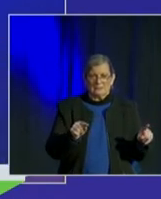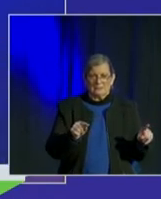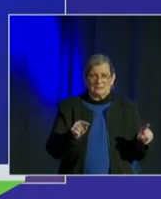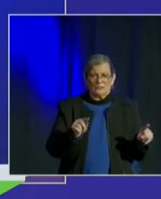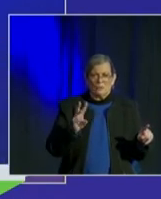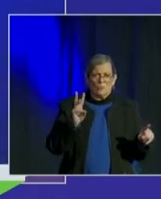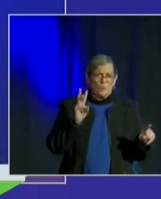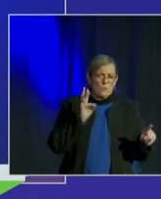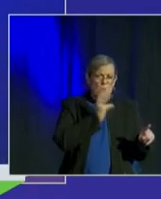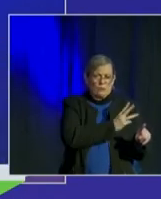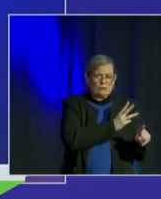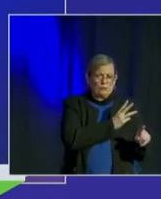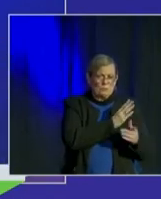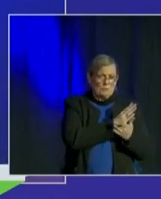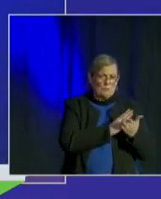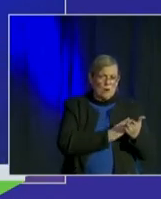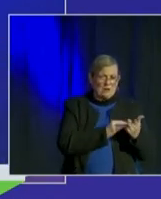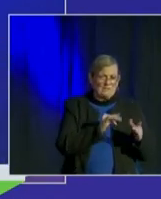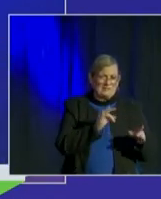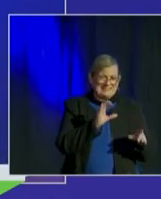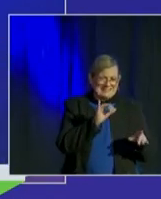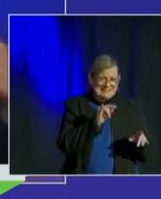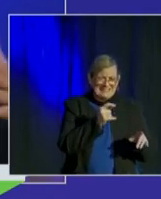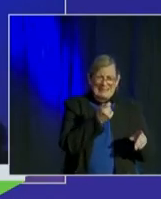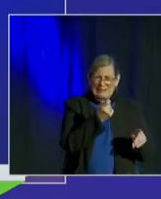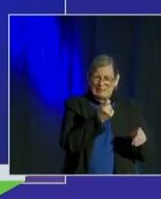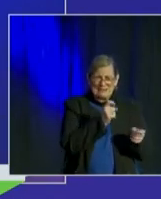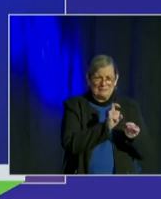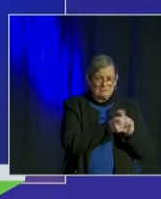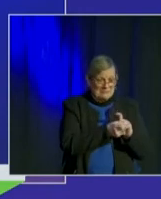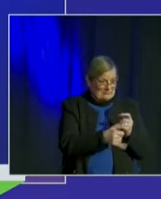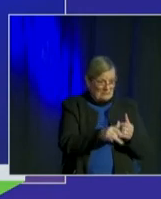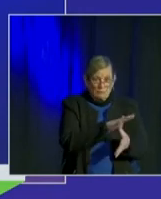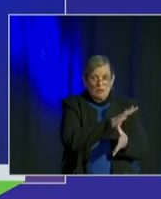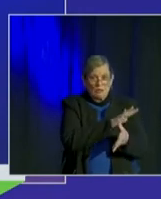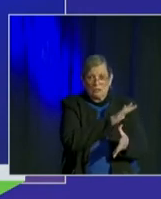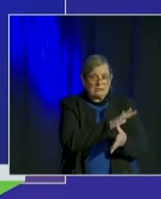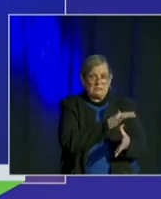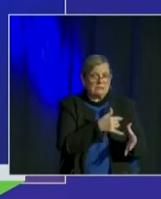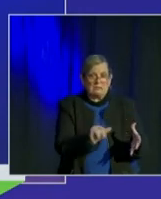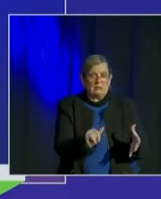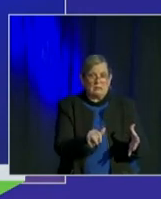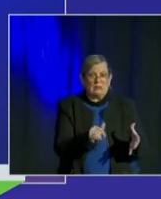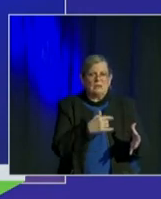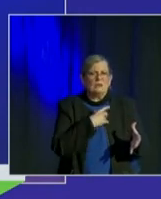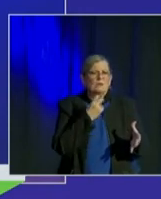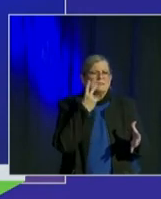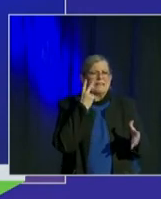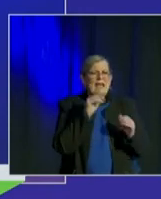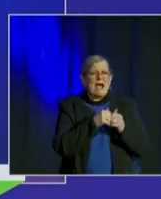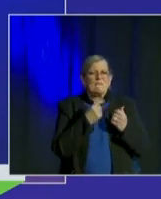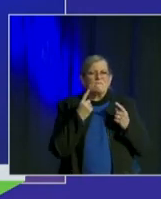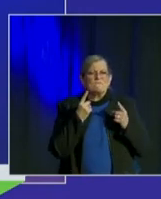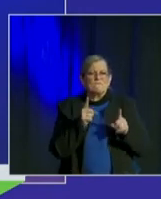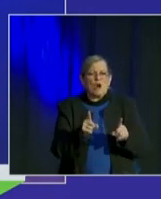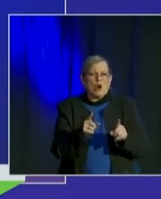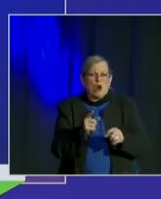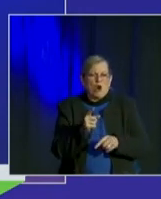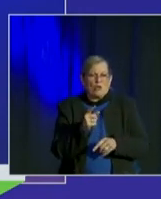terminus. And we continue to look at how far a streetcar would go west from Union